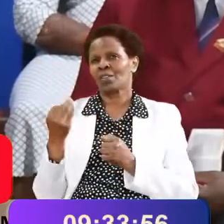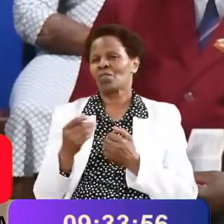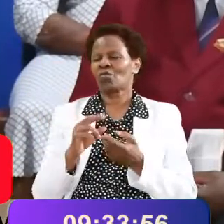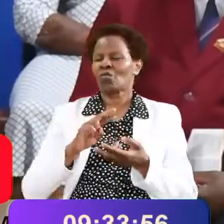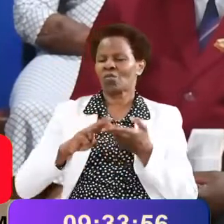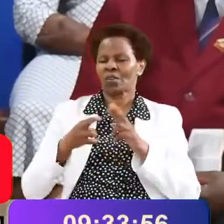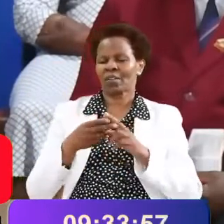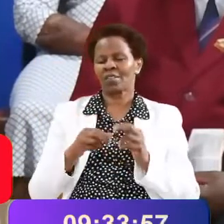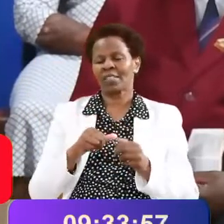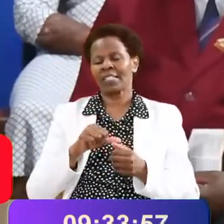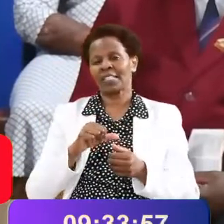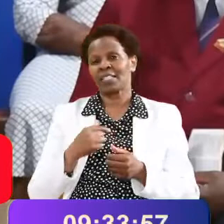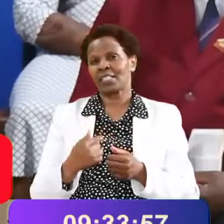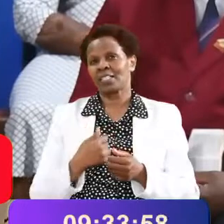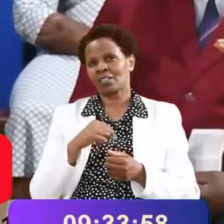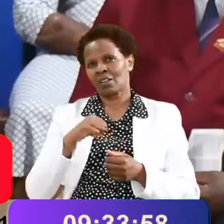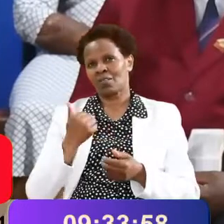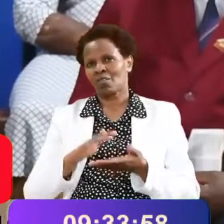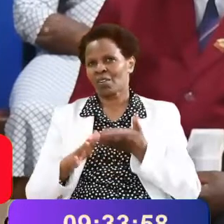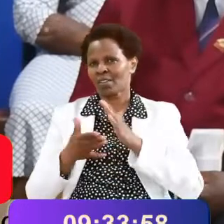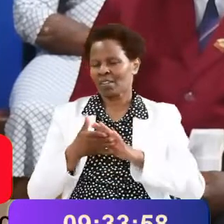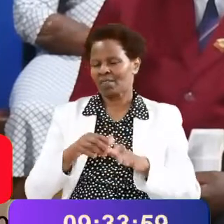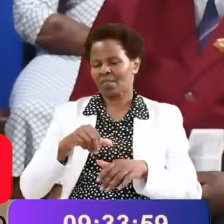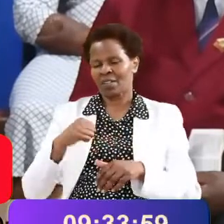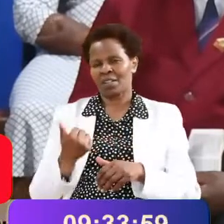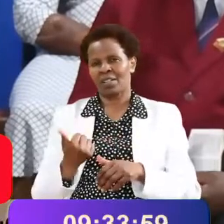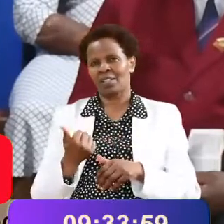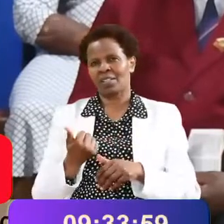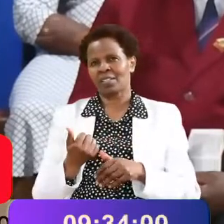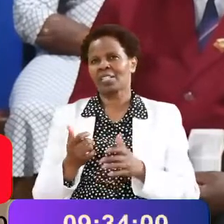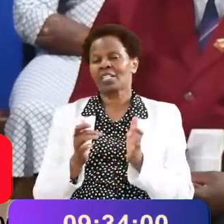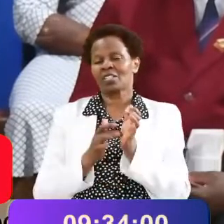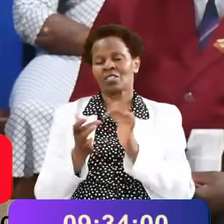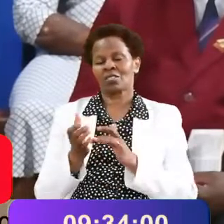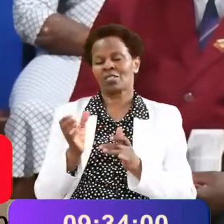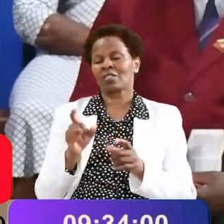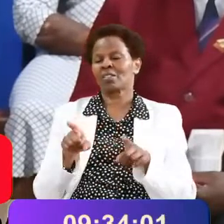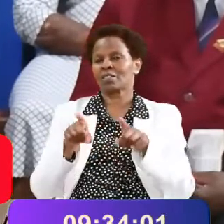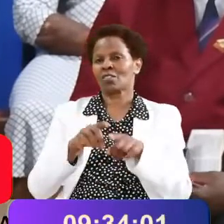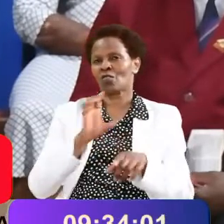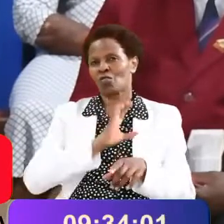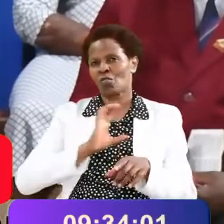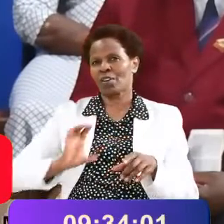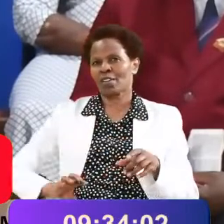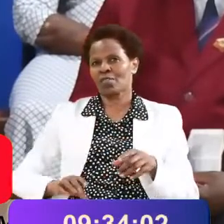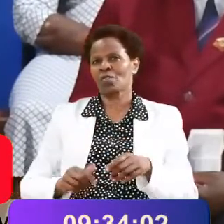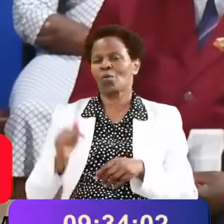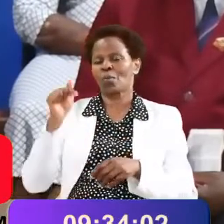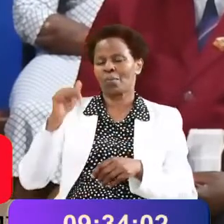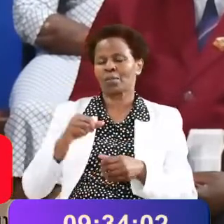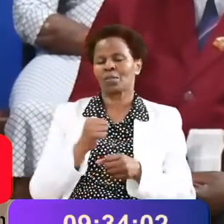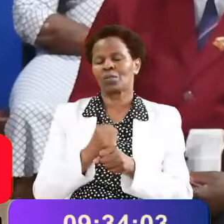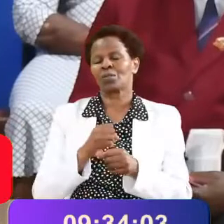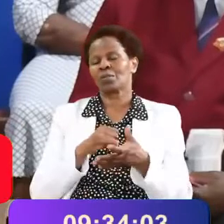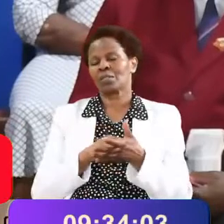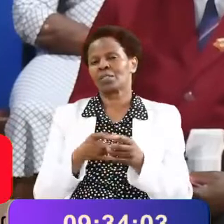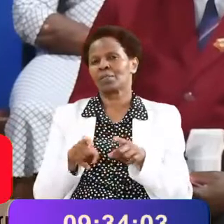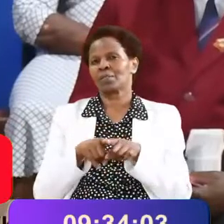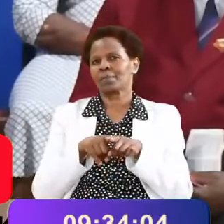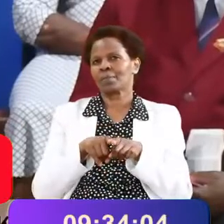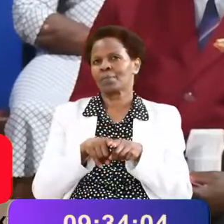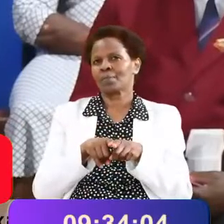If anyone has complained against another, even as Christ forgave you, so you also must do. So there is